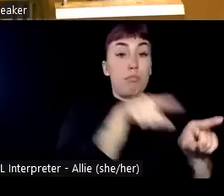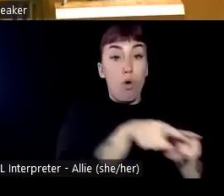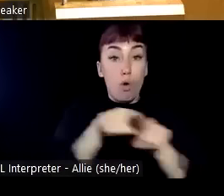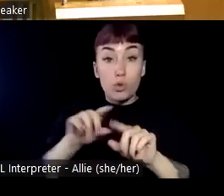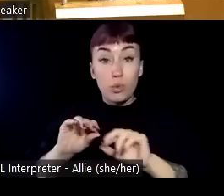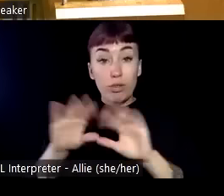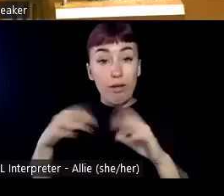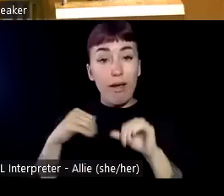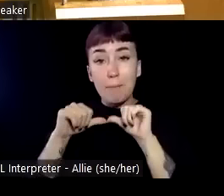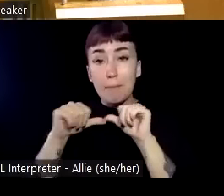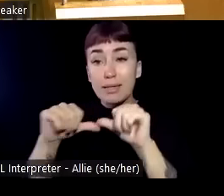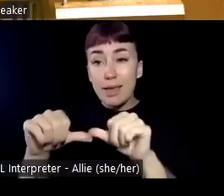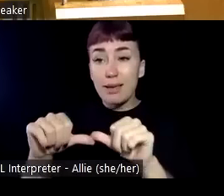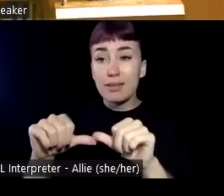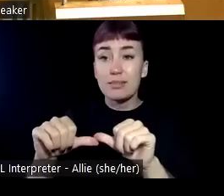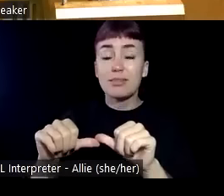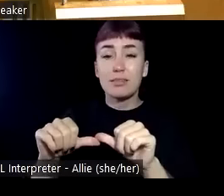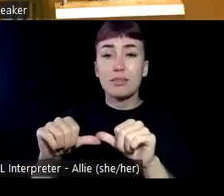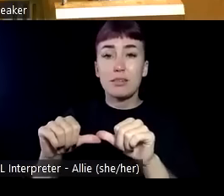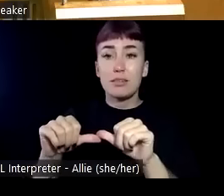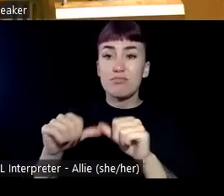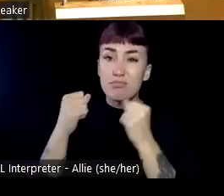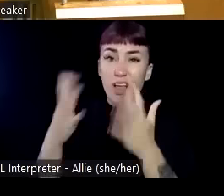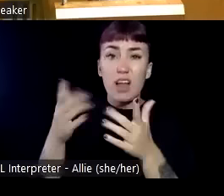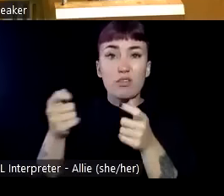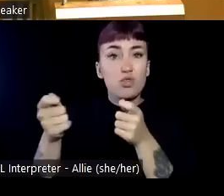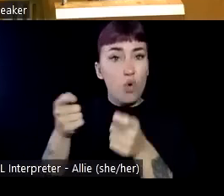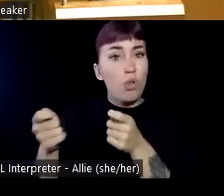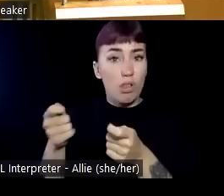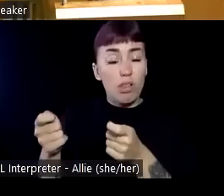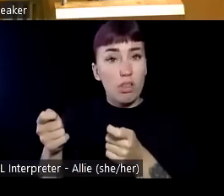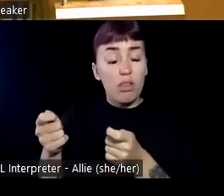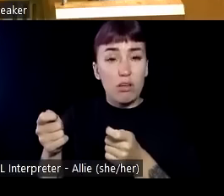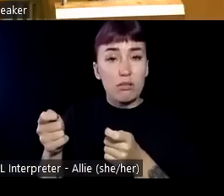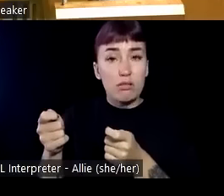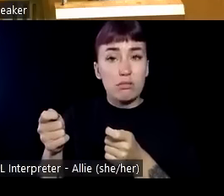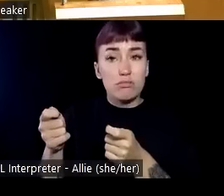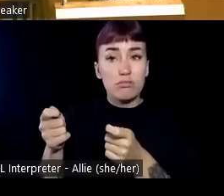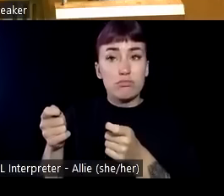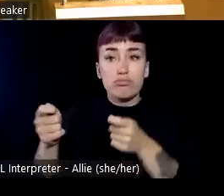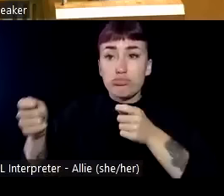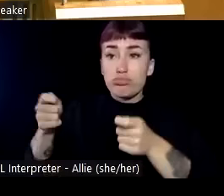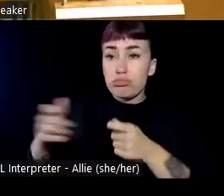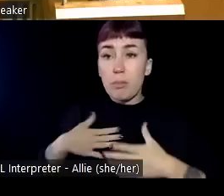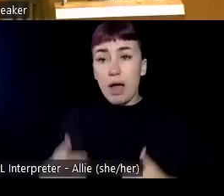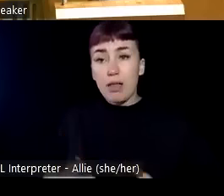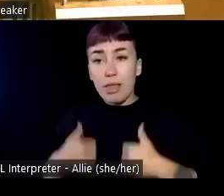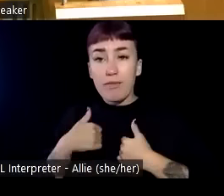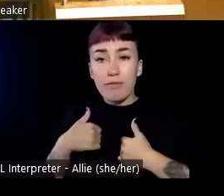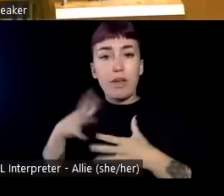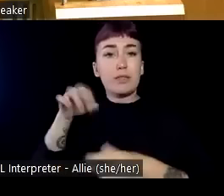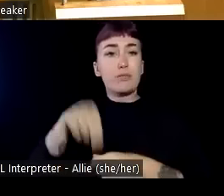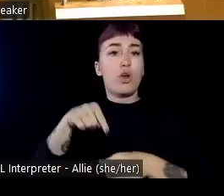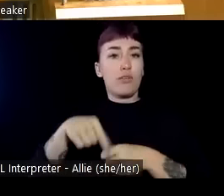can maintain a whole lot of control over my life as part of this.